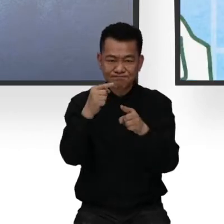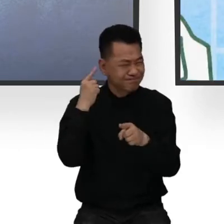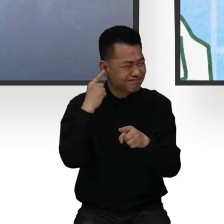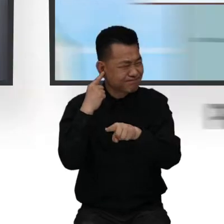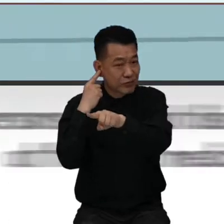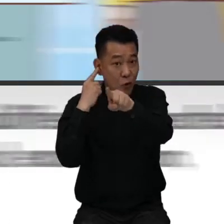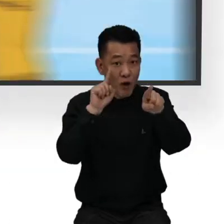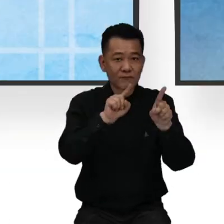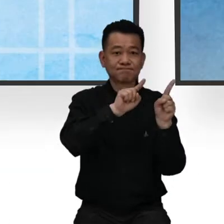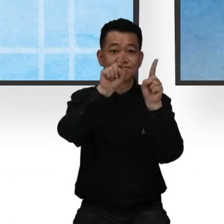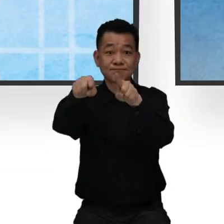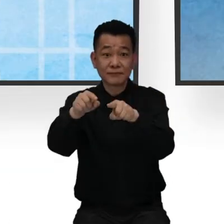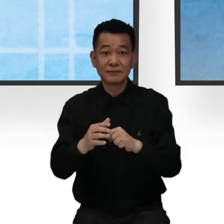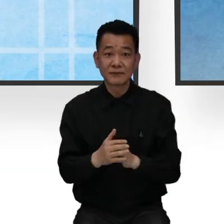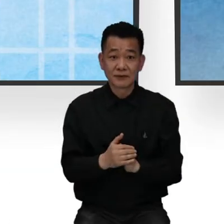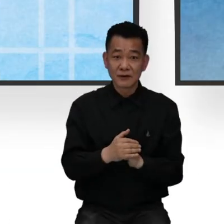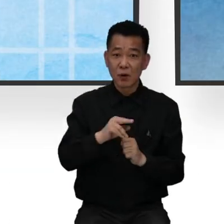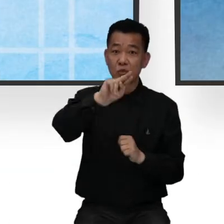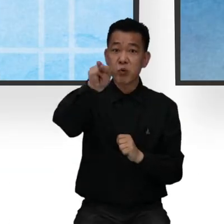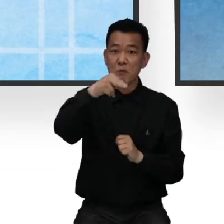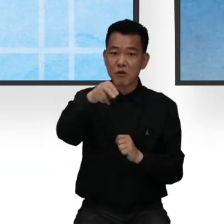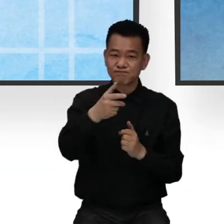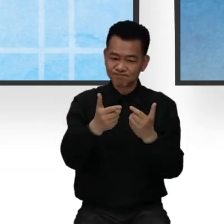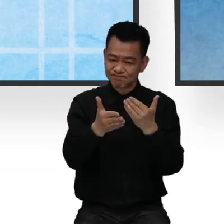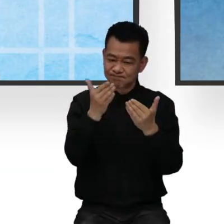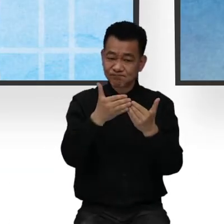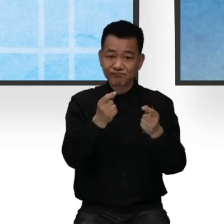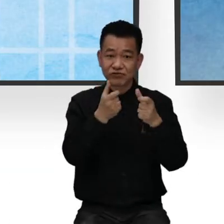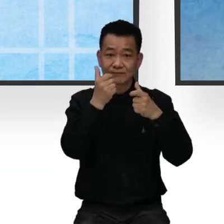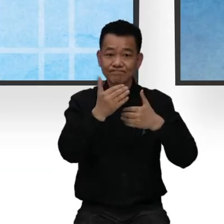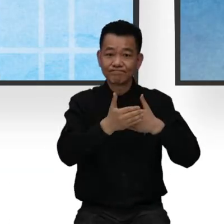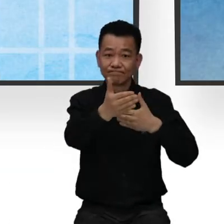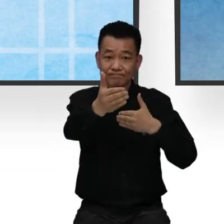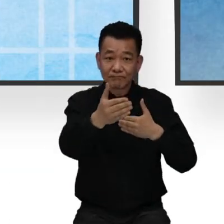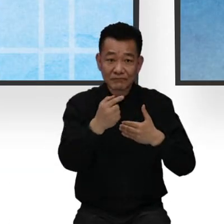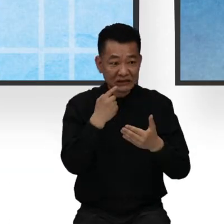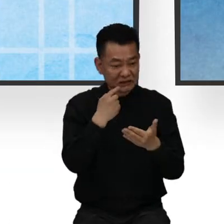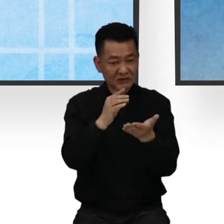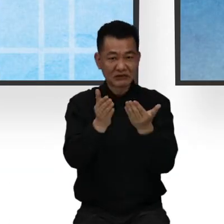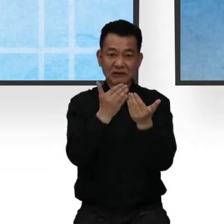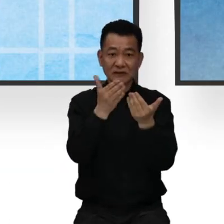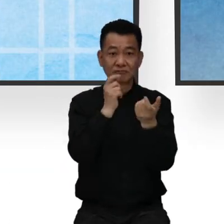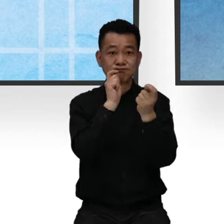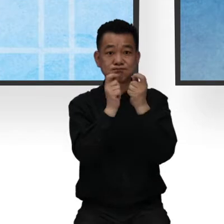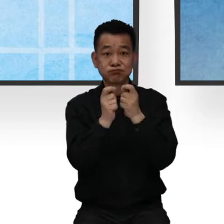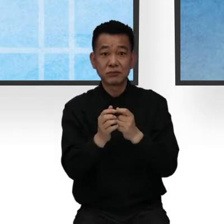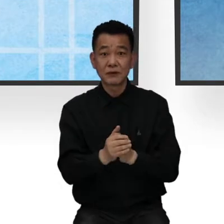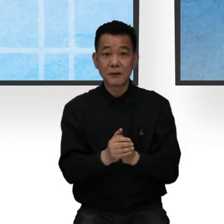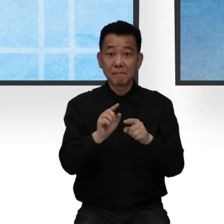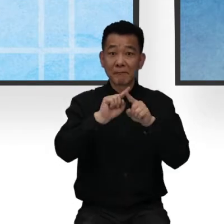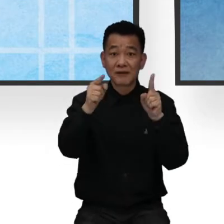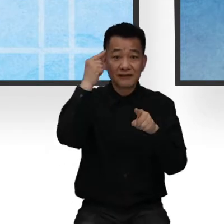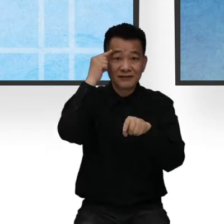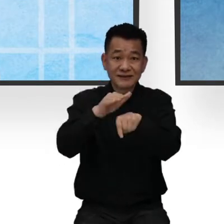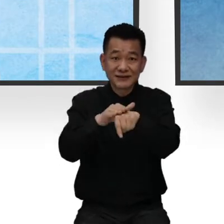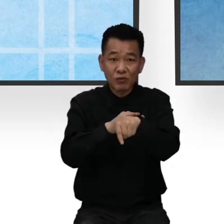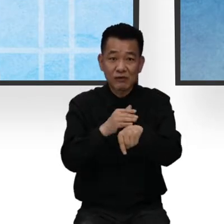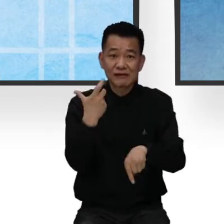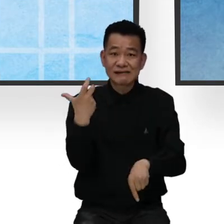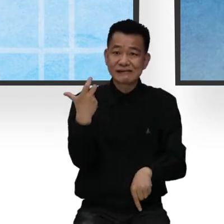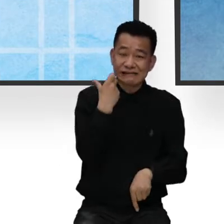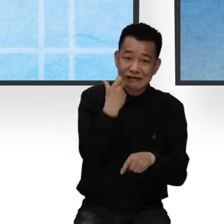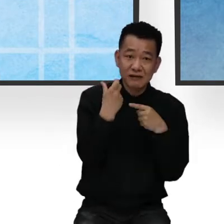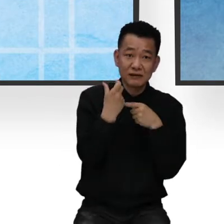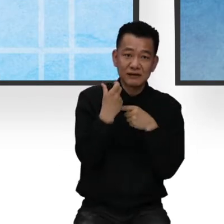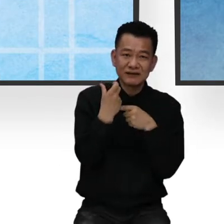disabilities. Persons without disabilities get treated at the first medical examination. But in case of my